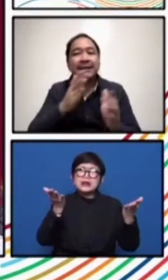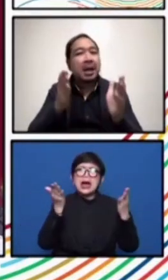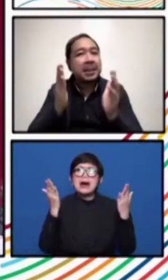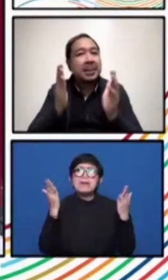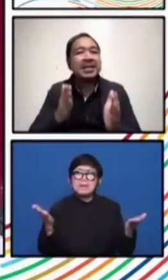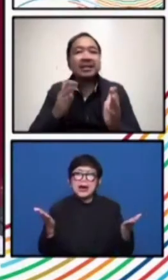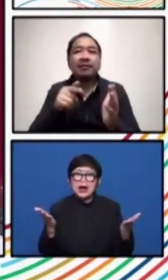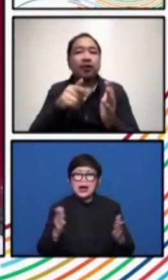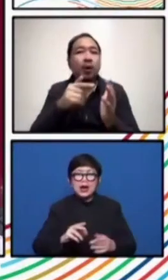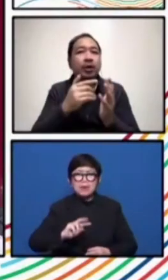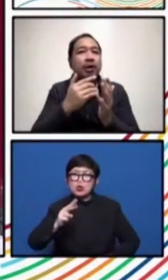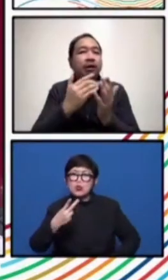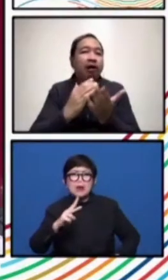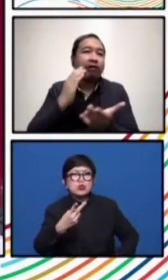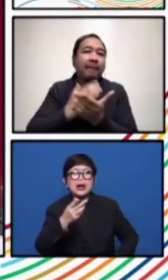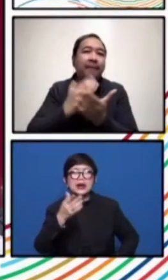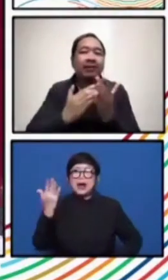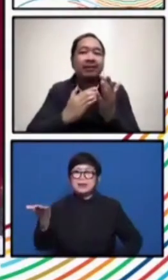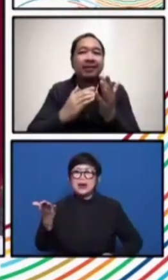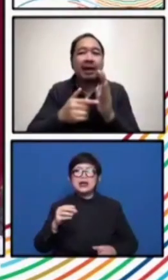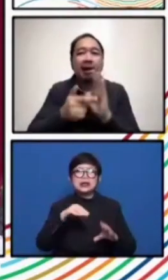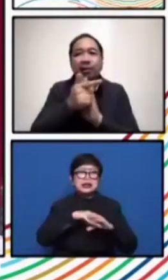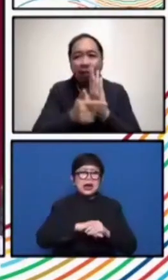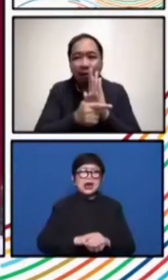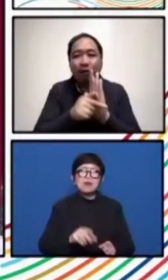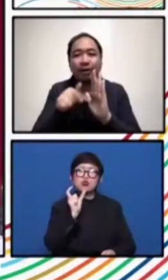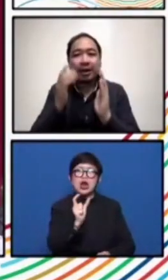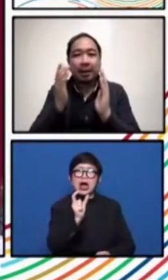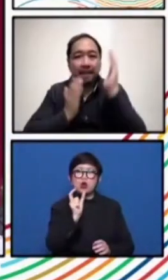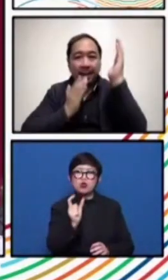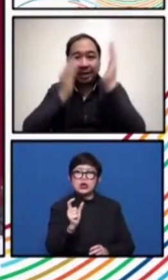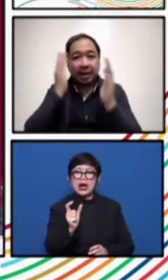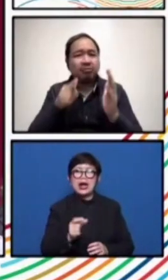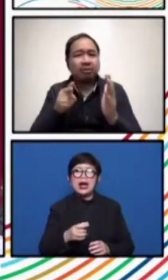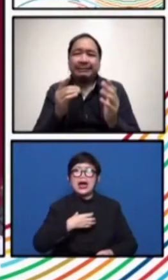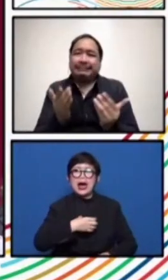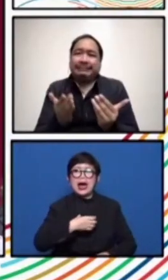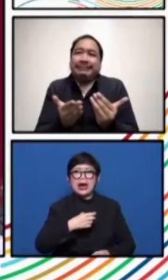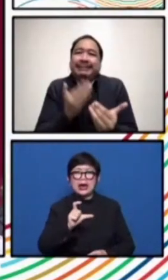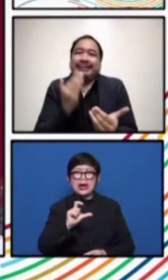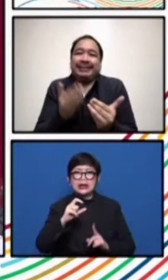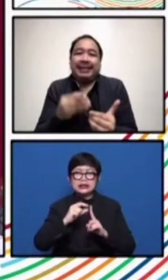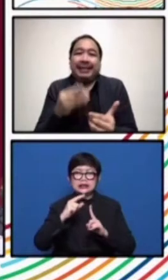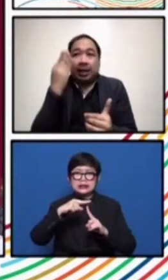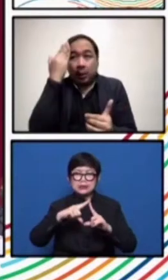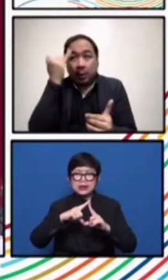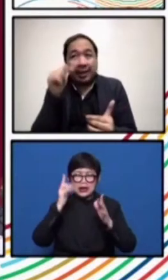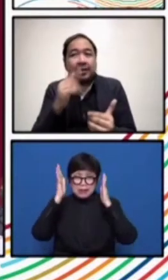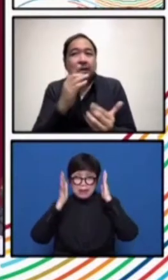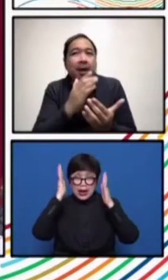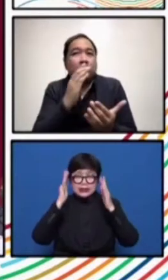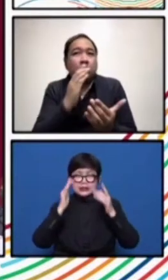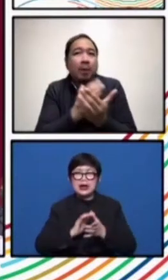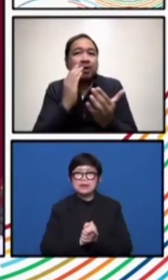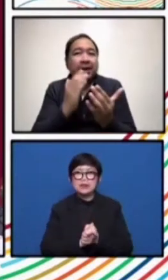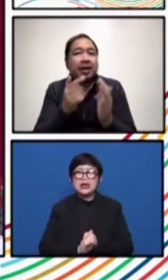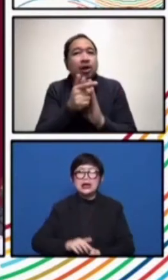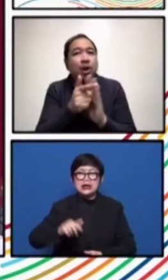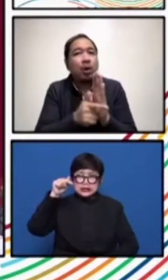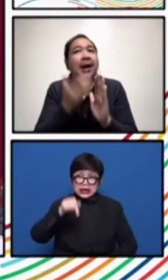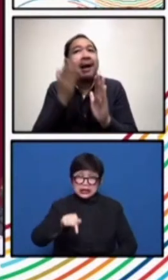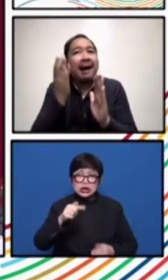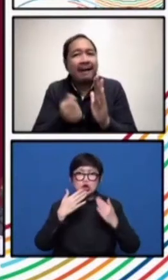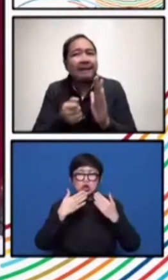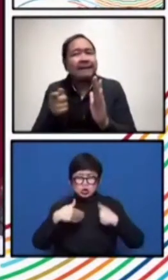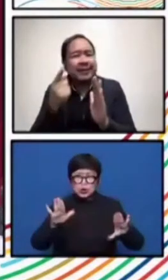Malaysia it's not too difficult because our copyright already provide exemption uh before